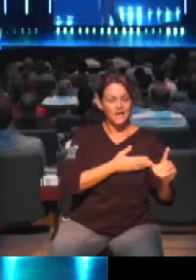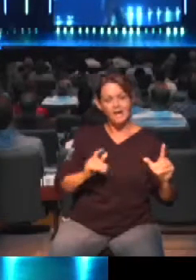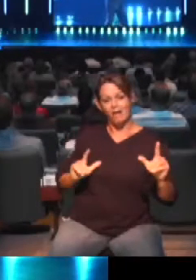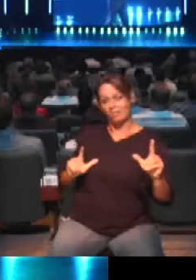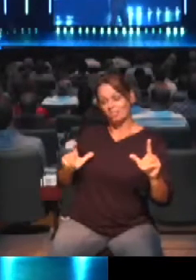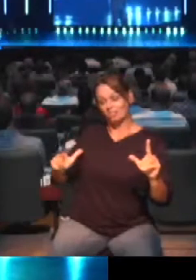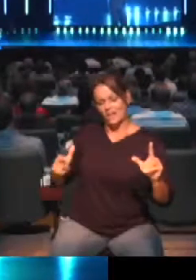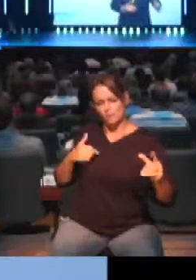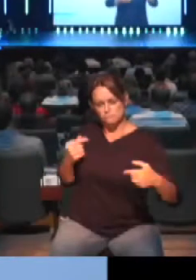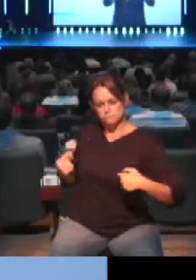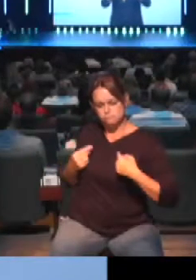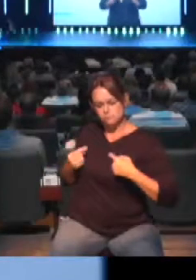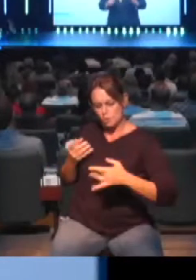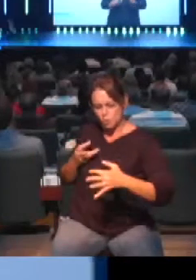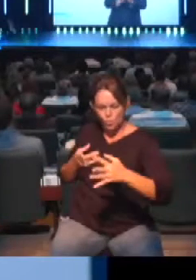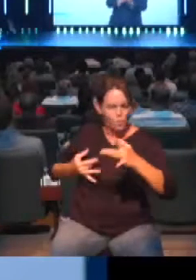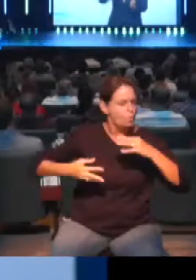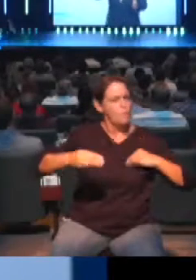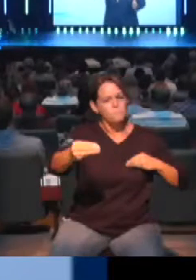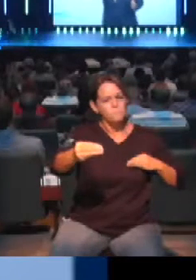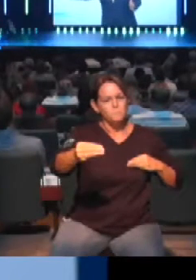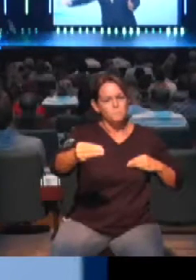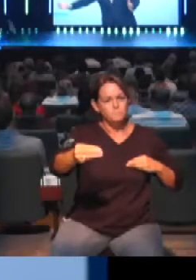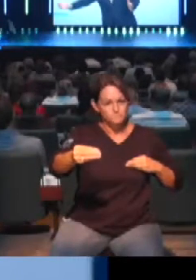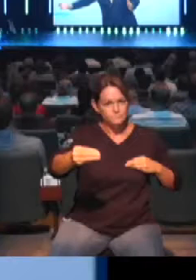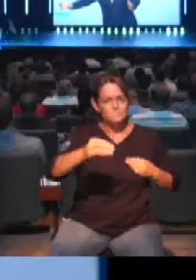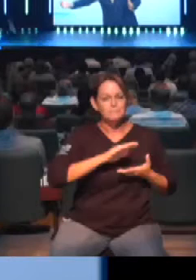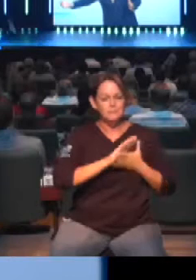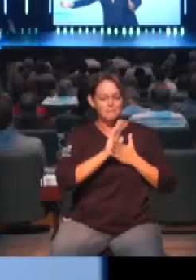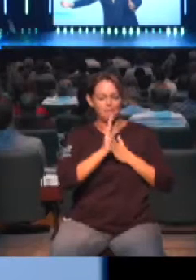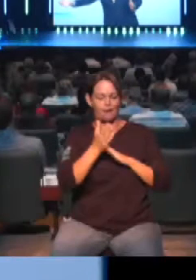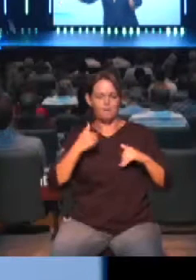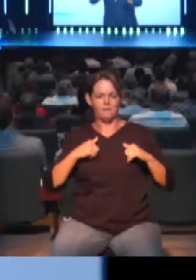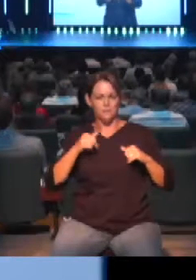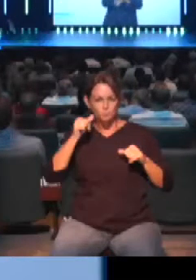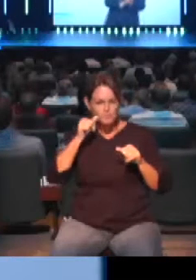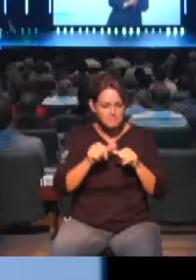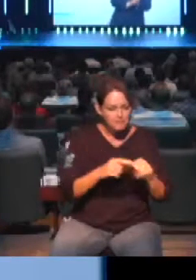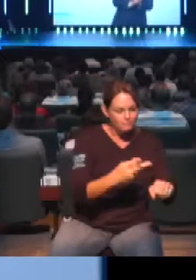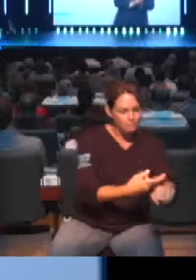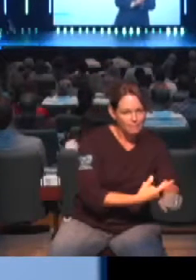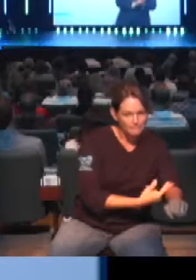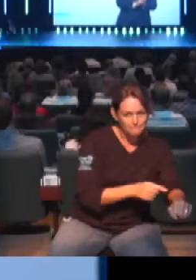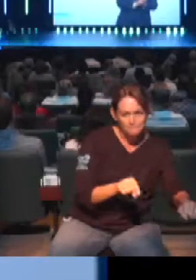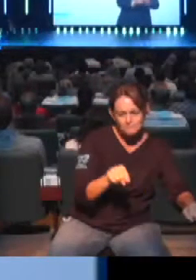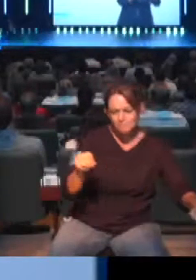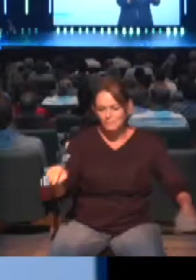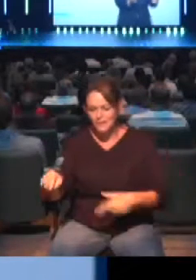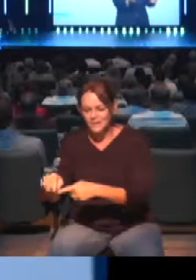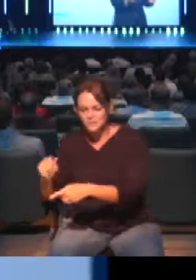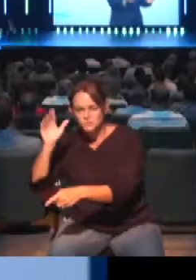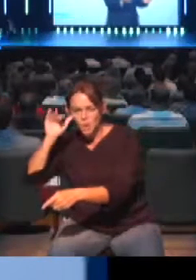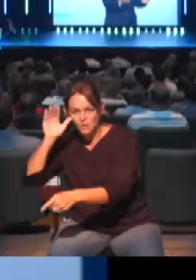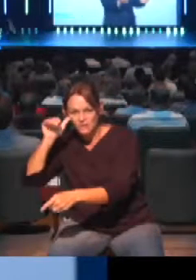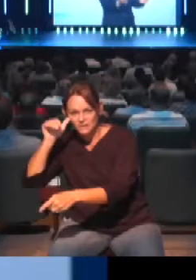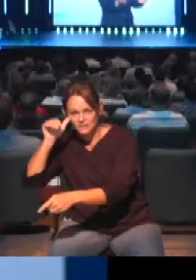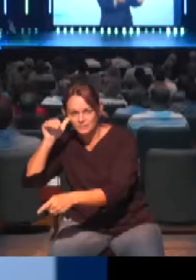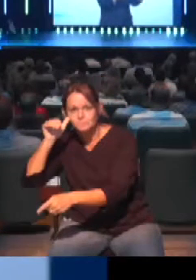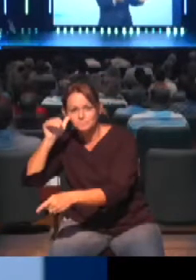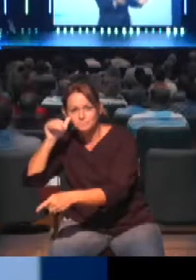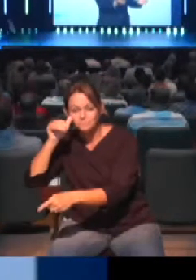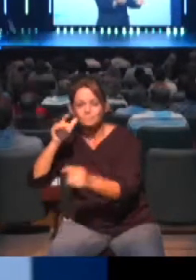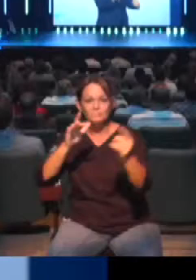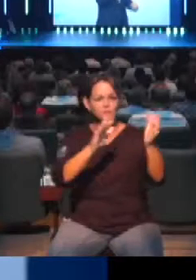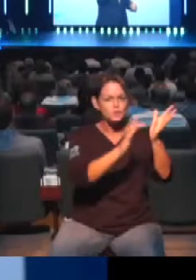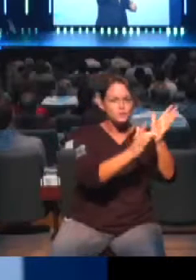out from under the curse. And the way I do that is you redeem them. You bring them back under the blessing by giving me the first 10%,